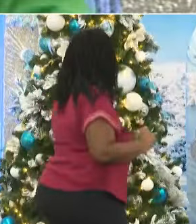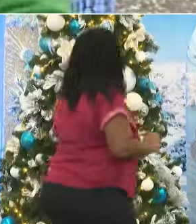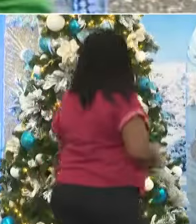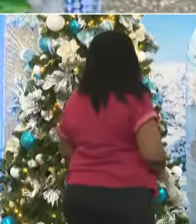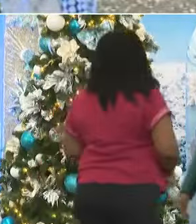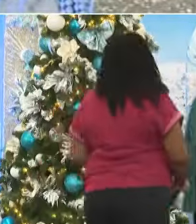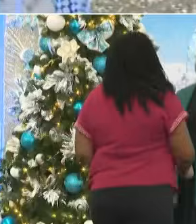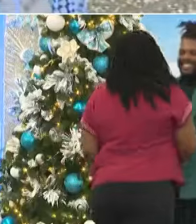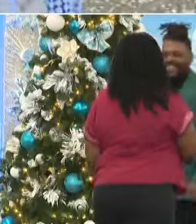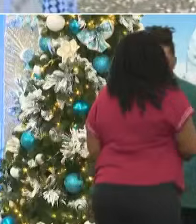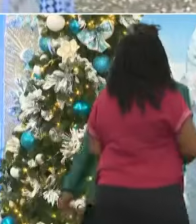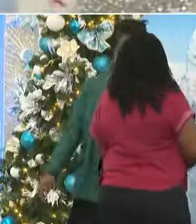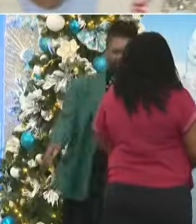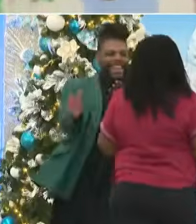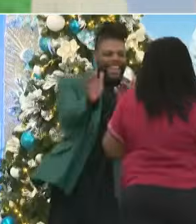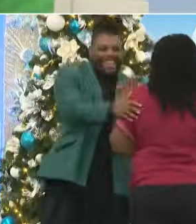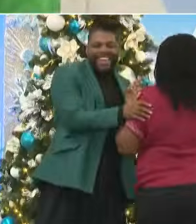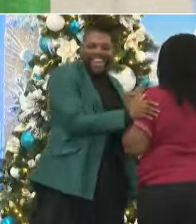Thank you very much.